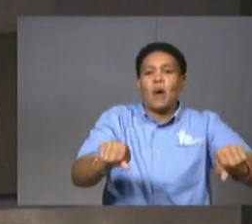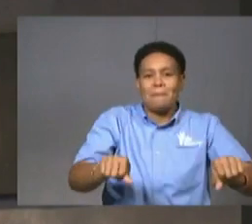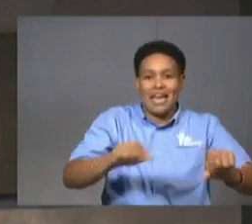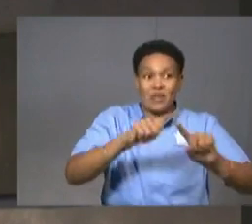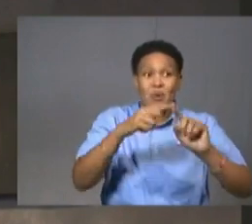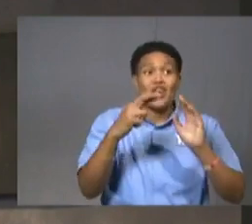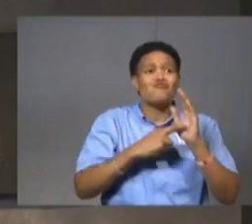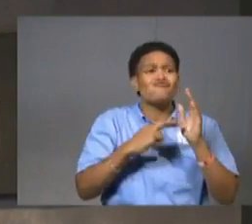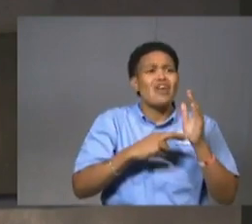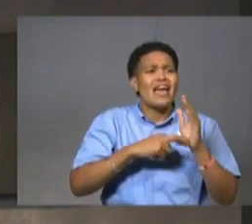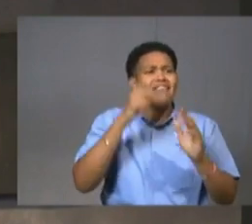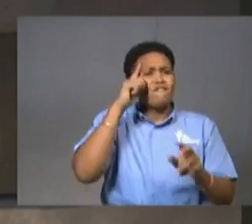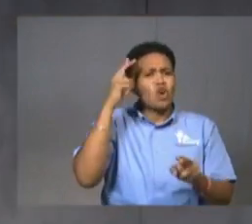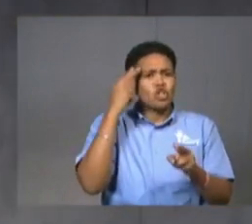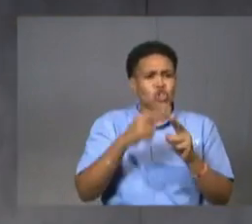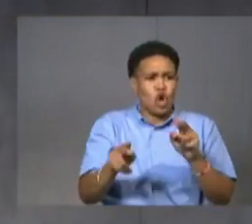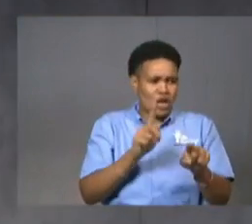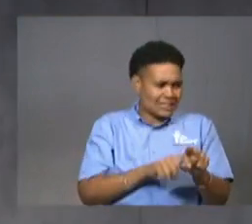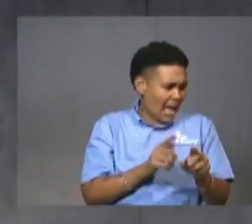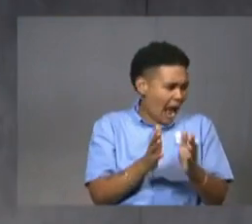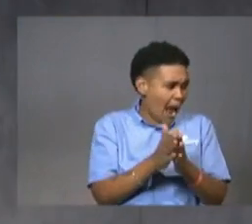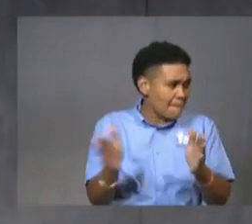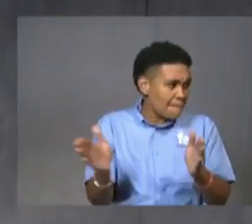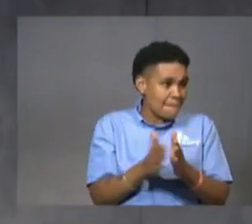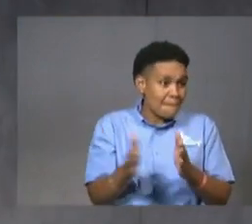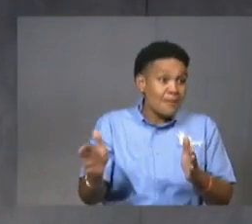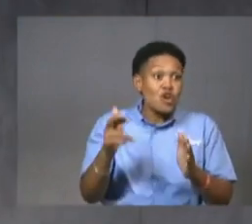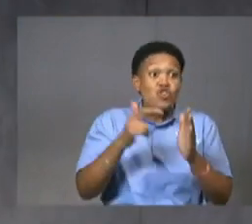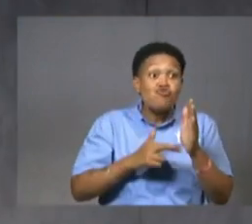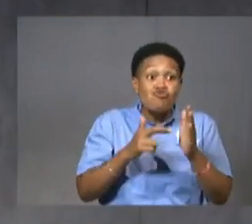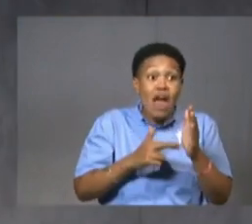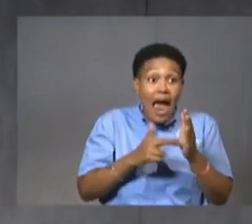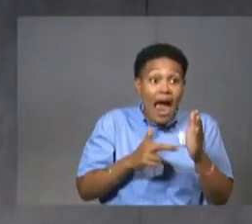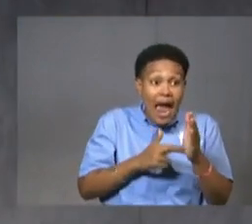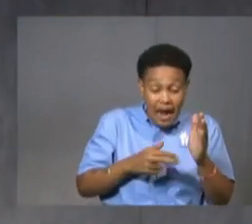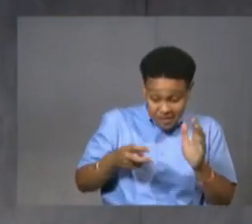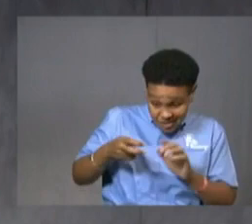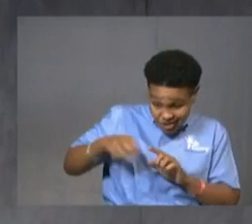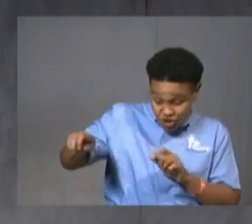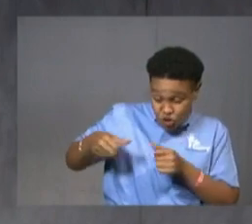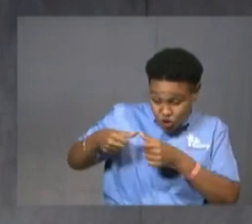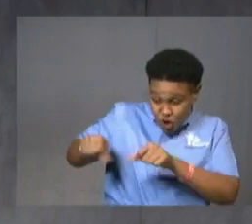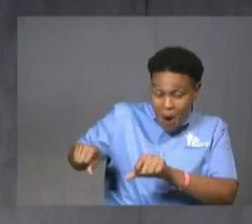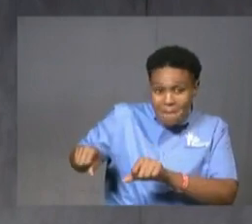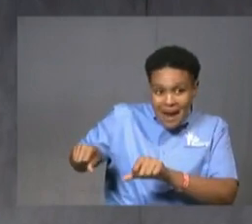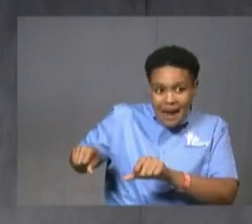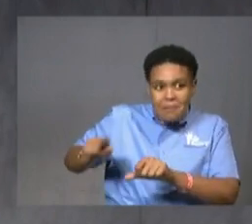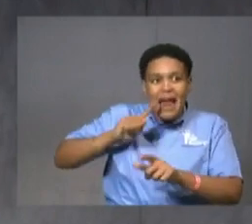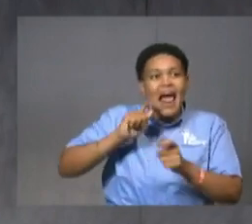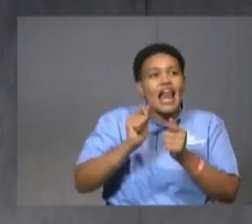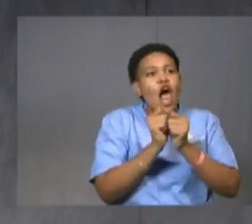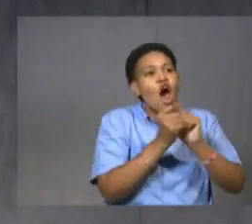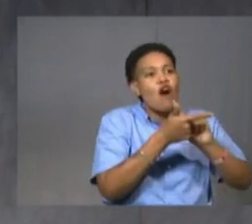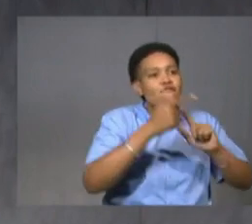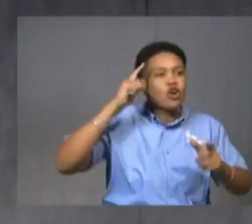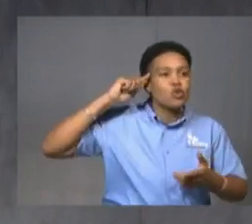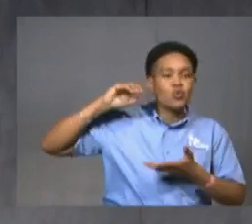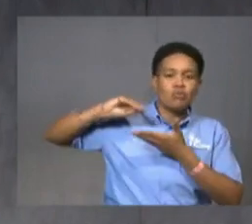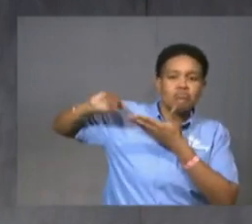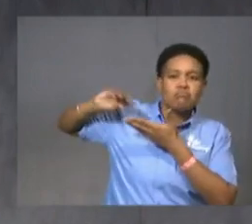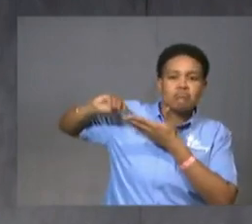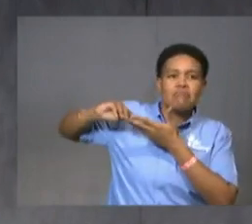it for a relatively short space of time, the portion of the rent that goes to the down payment is then converted to a mortgage and gives them access to the